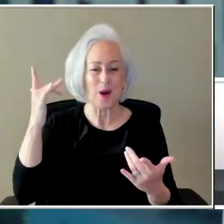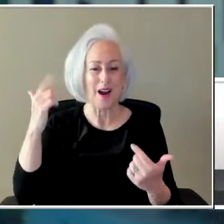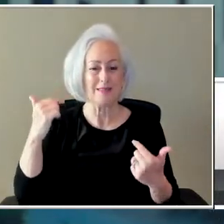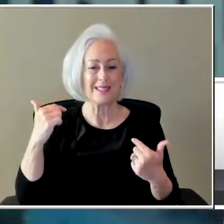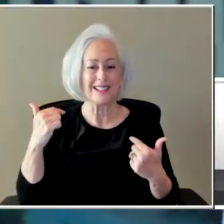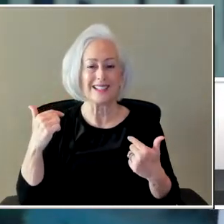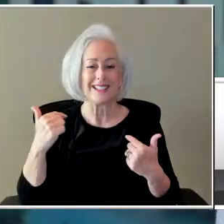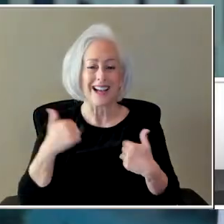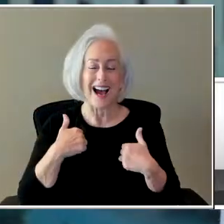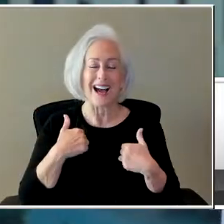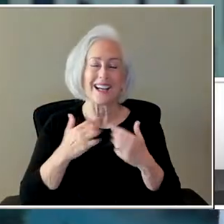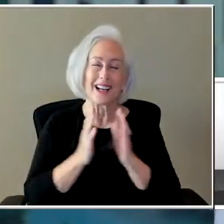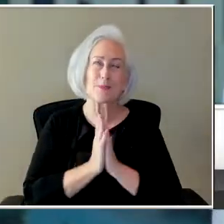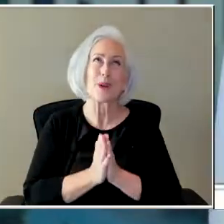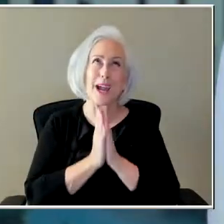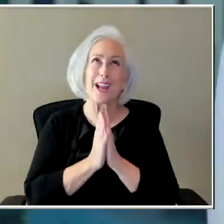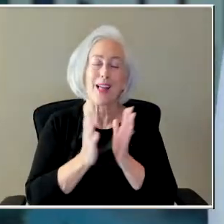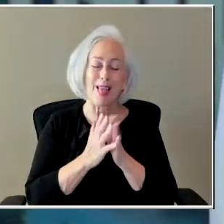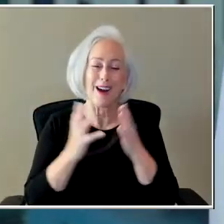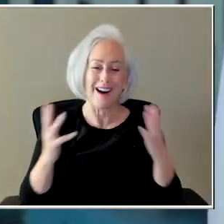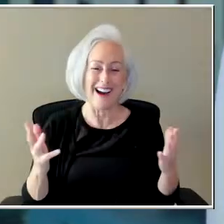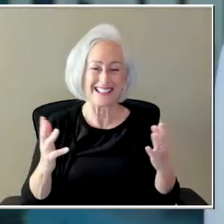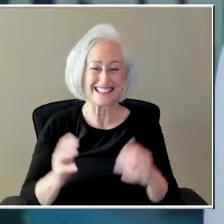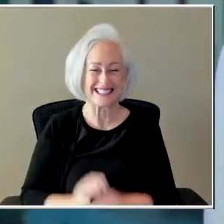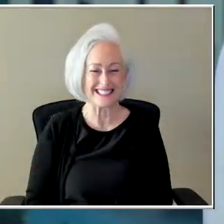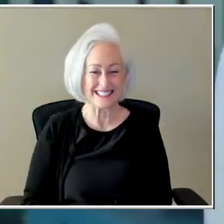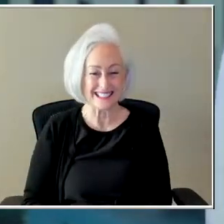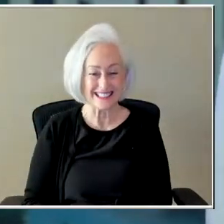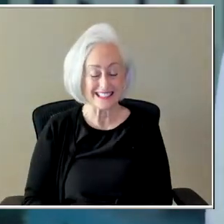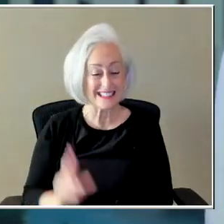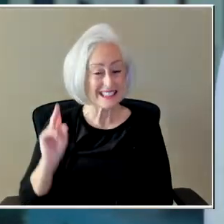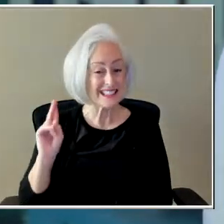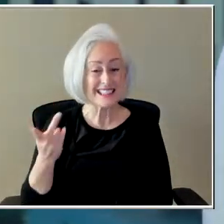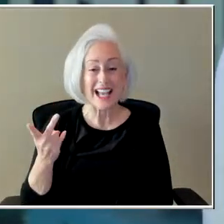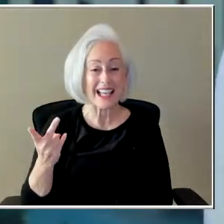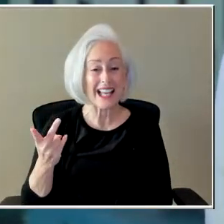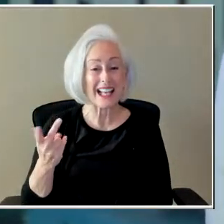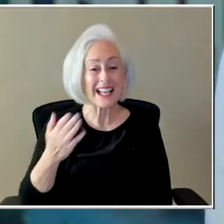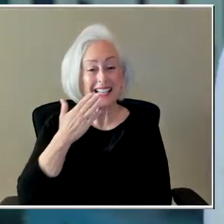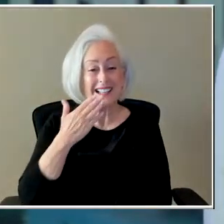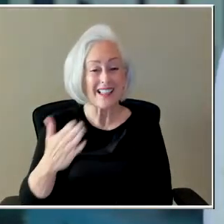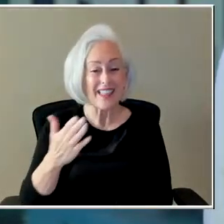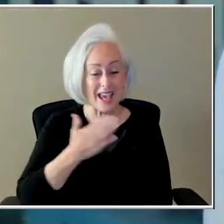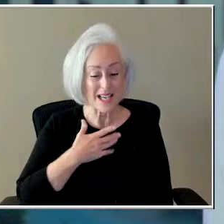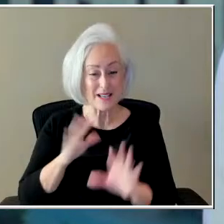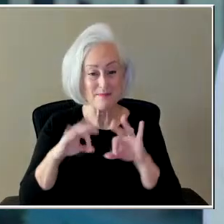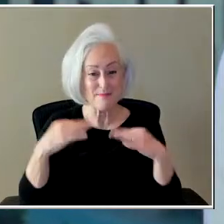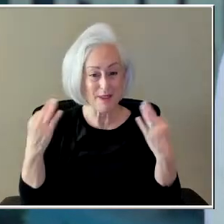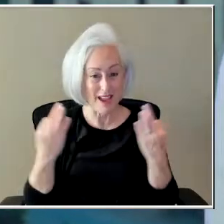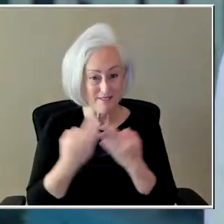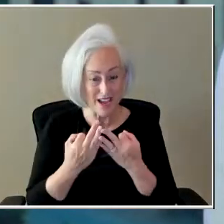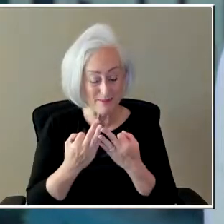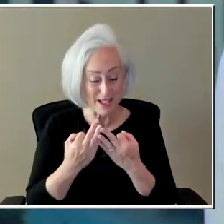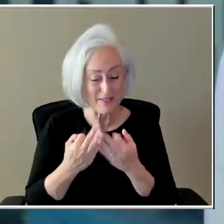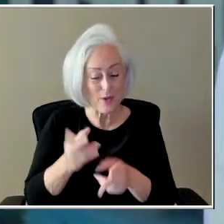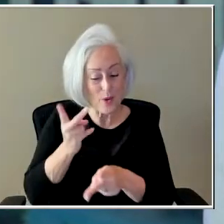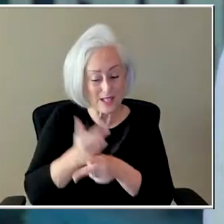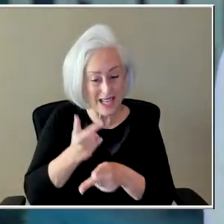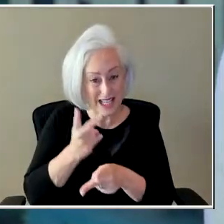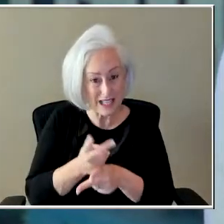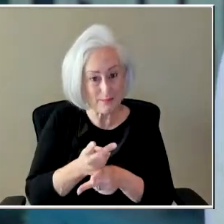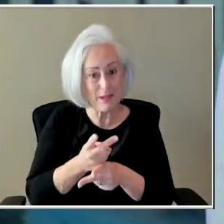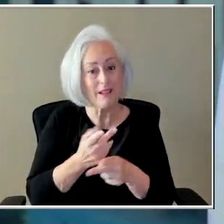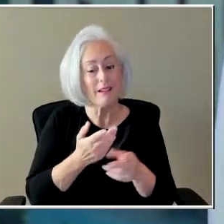of prayers. And second of all, I want to thank my family for taking me in